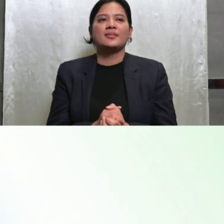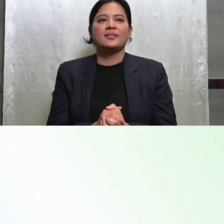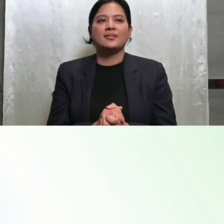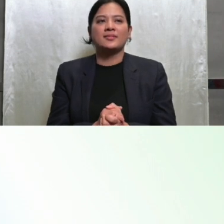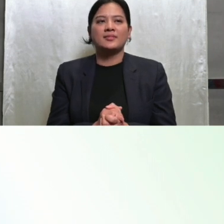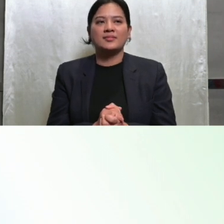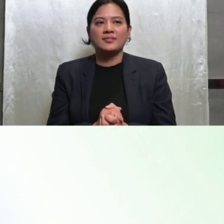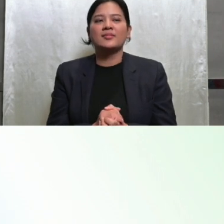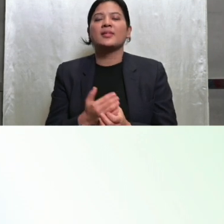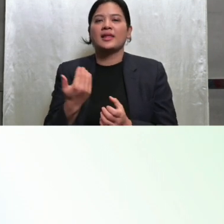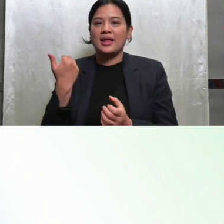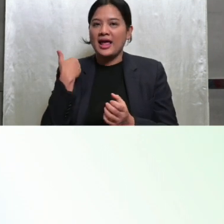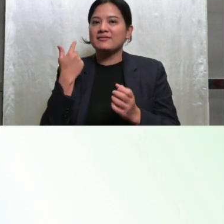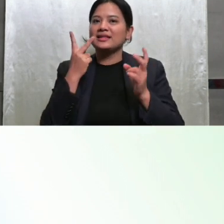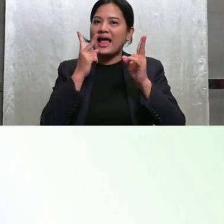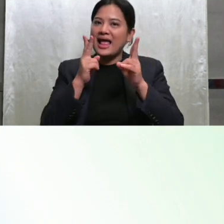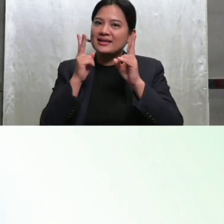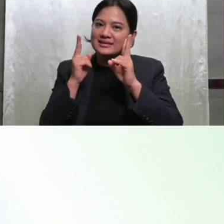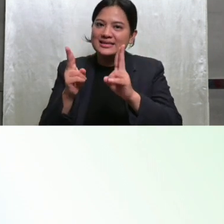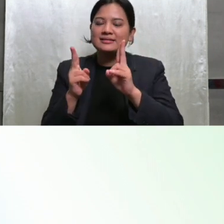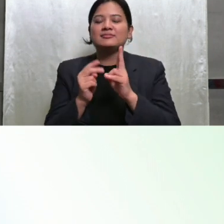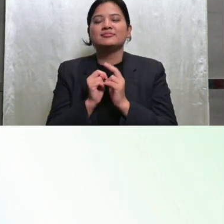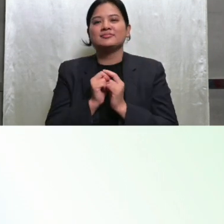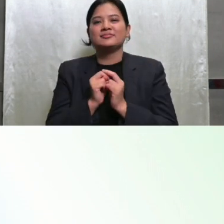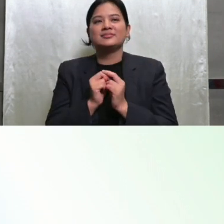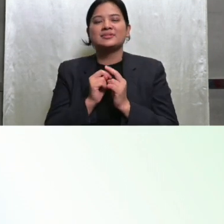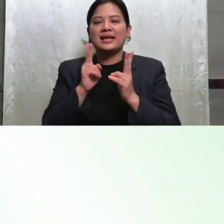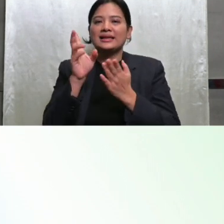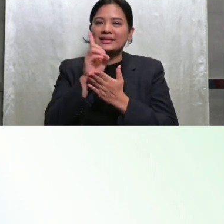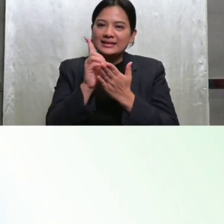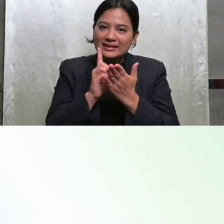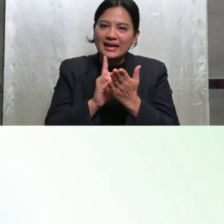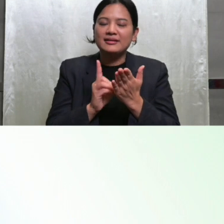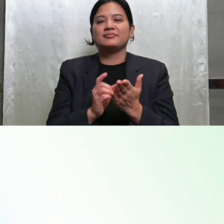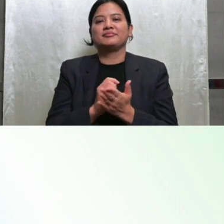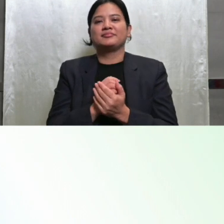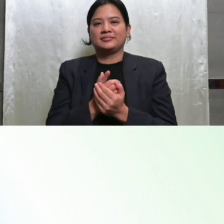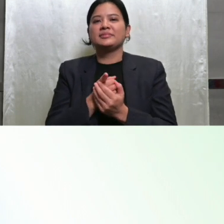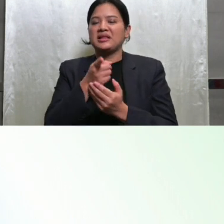remiss if I don't mention our platform, watsonx. And we do have free,